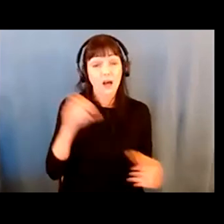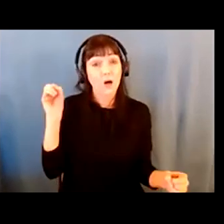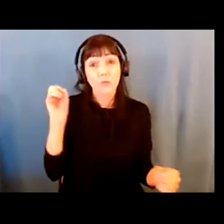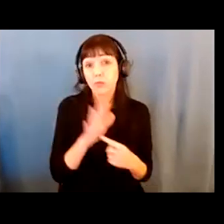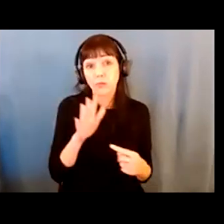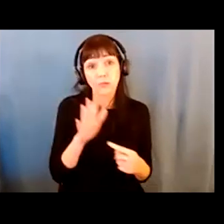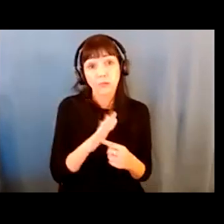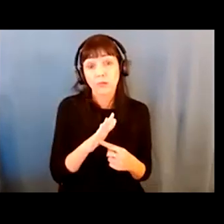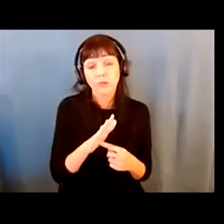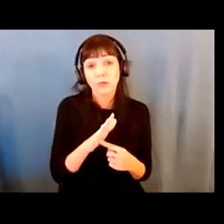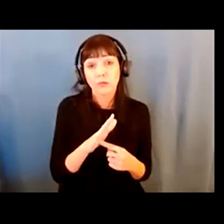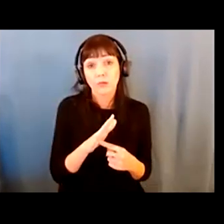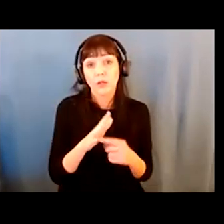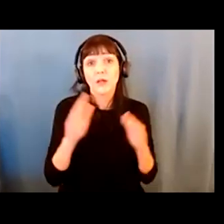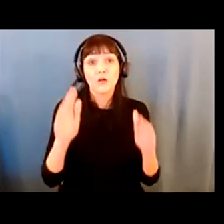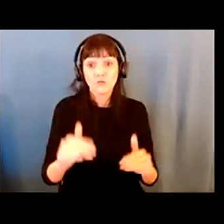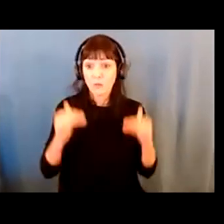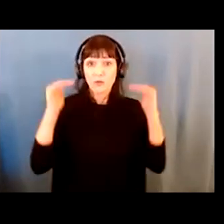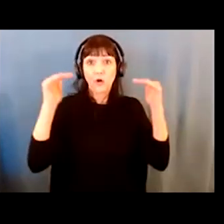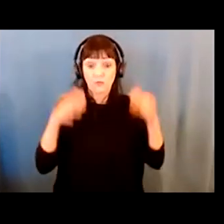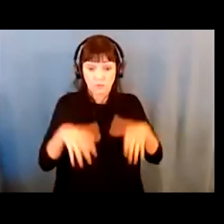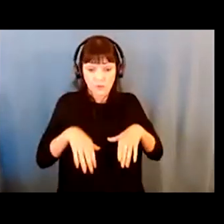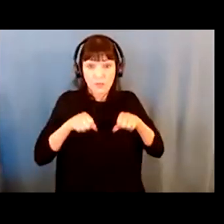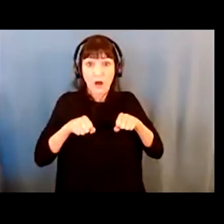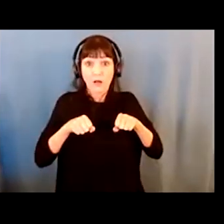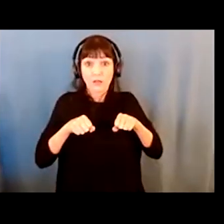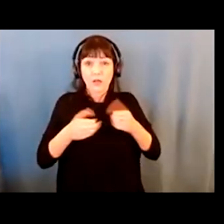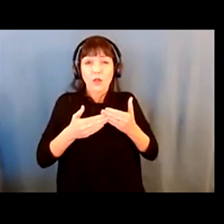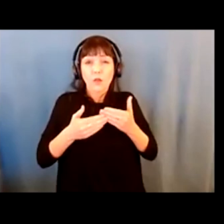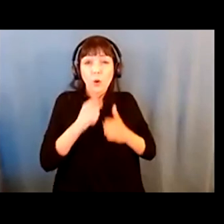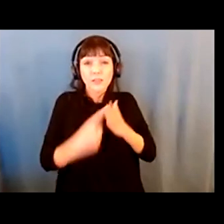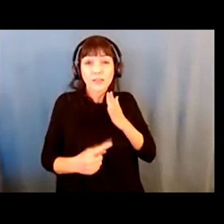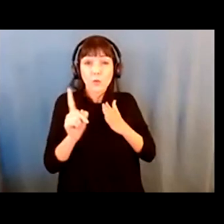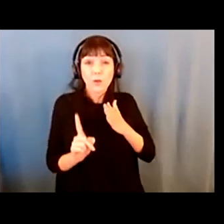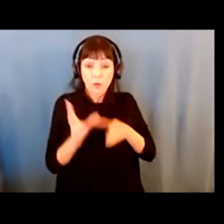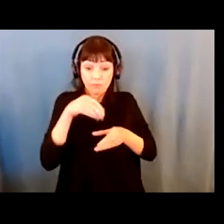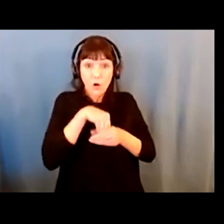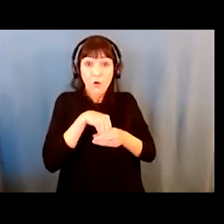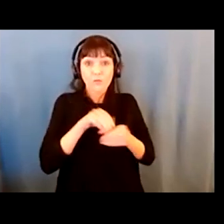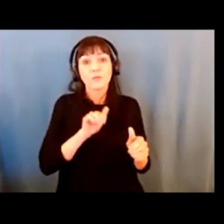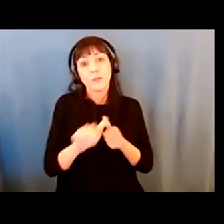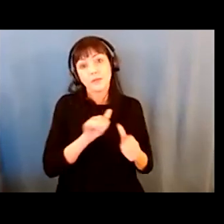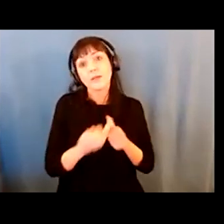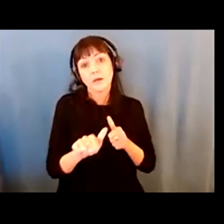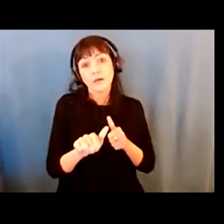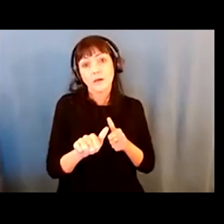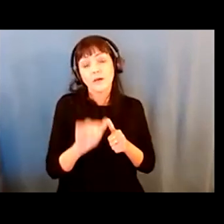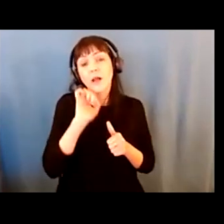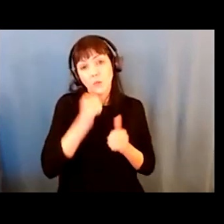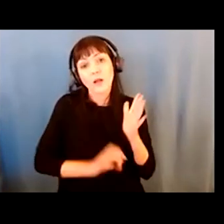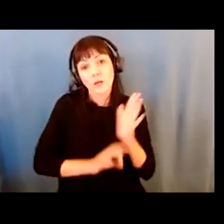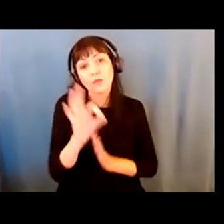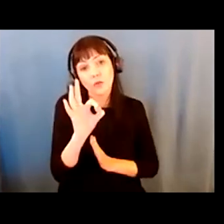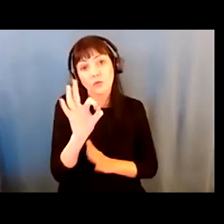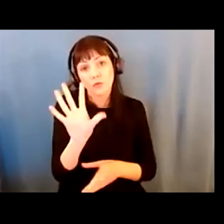have at the top tables, the better it's going to be in terms of inclusion. And that's a very simple thing that could happen.